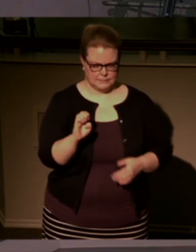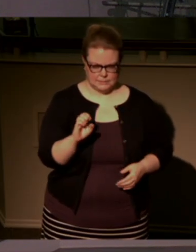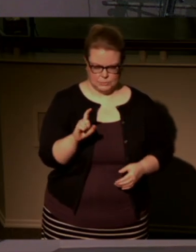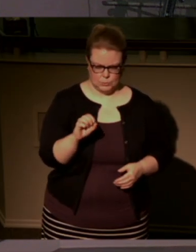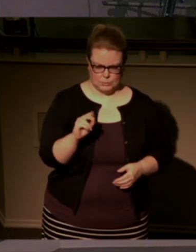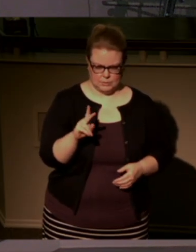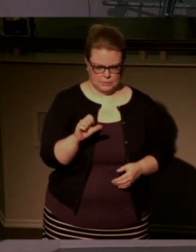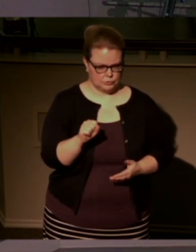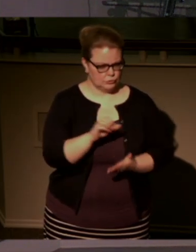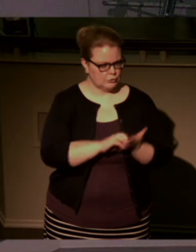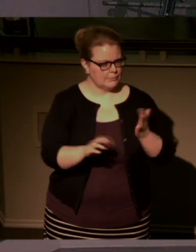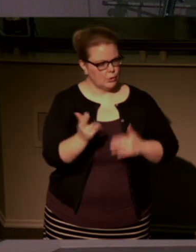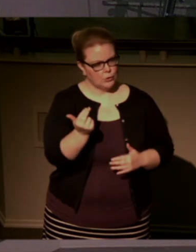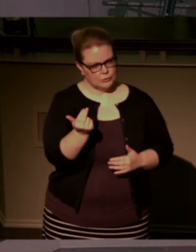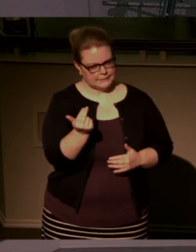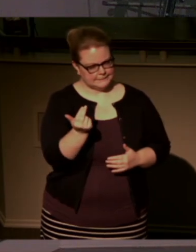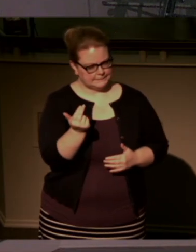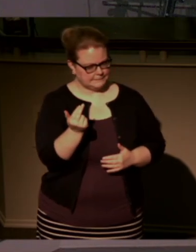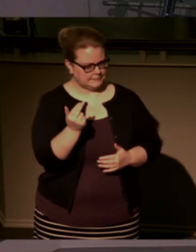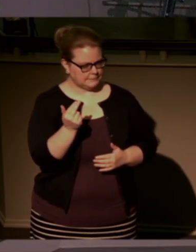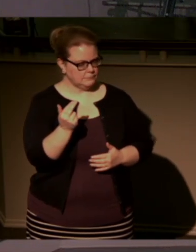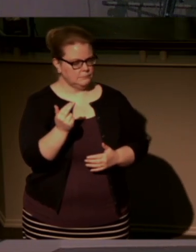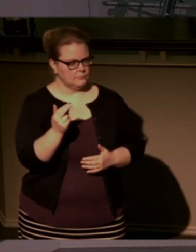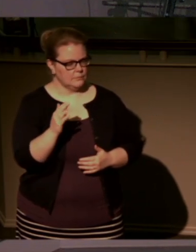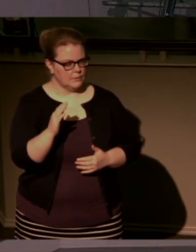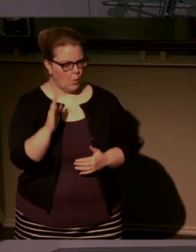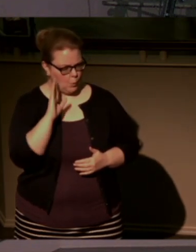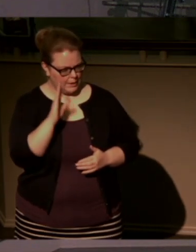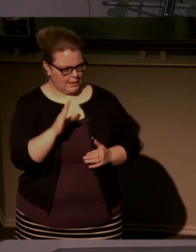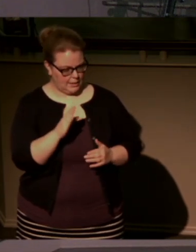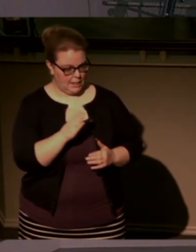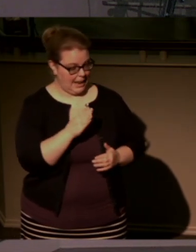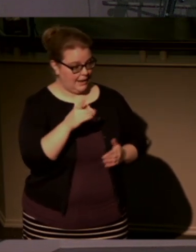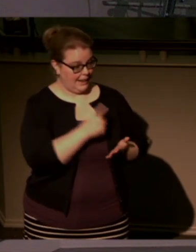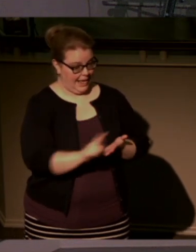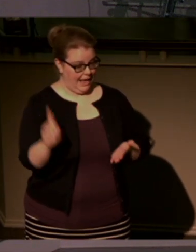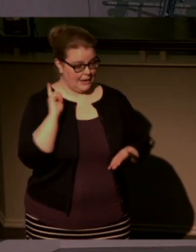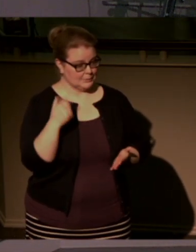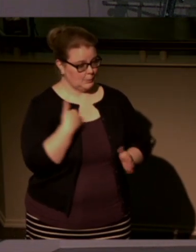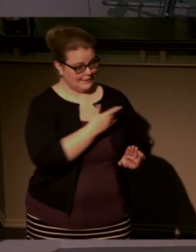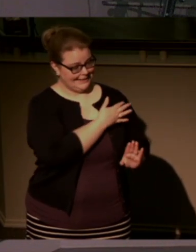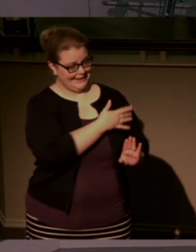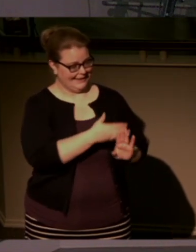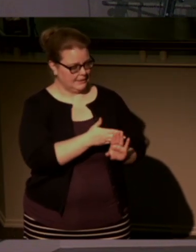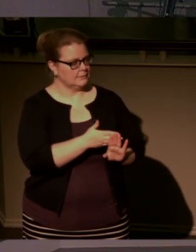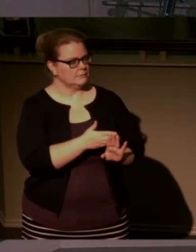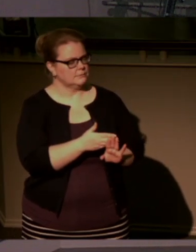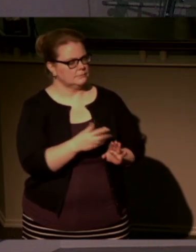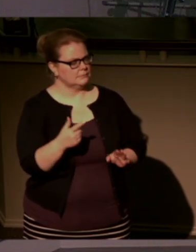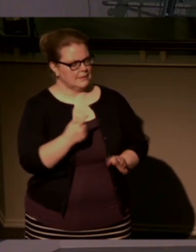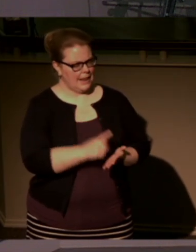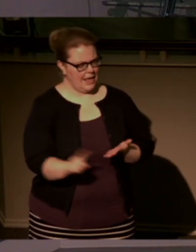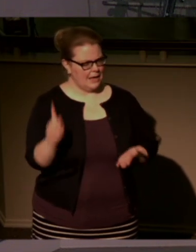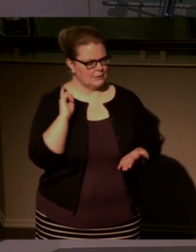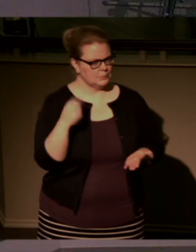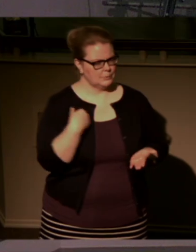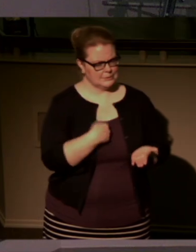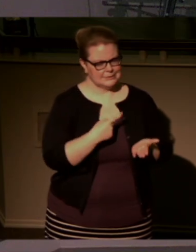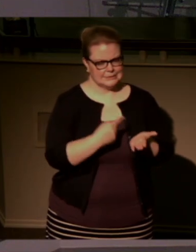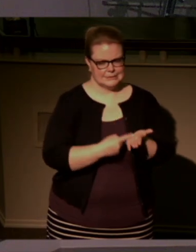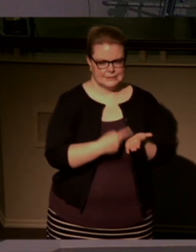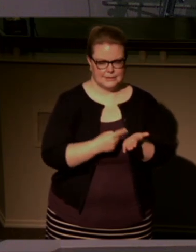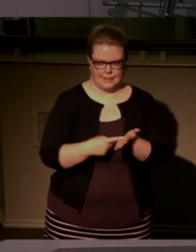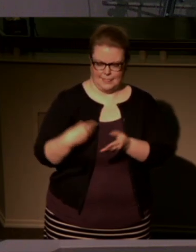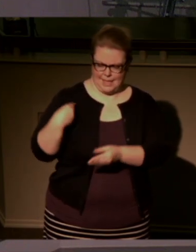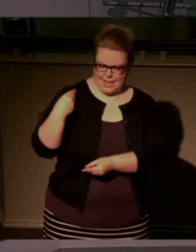chapter 13. Chapter 13, we're going to pick up where we left off last time. We talked last week about the